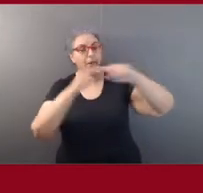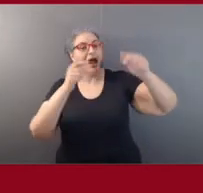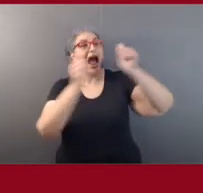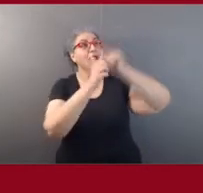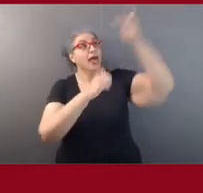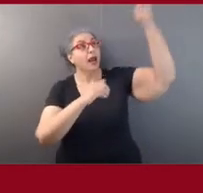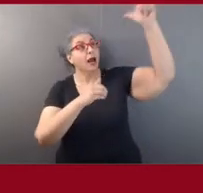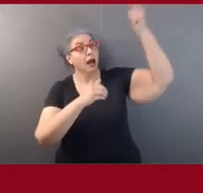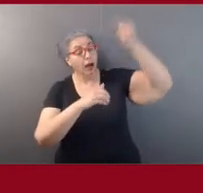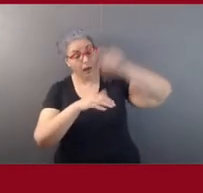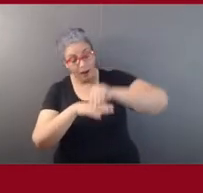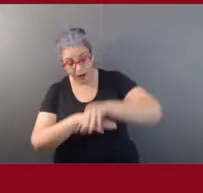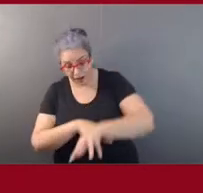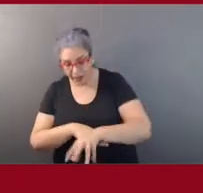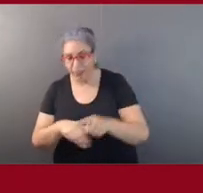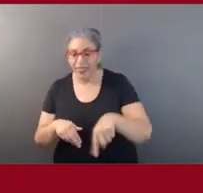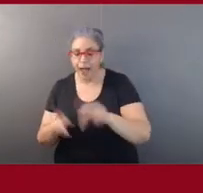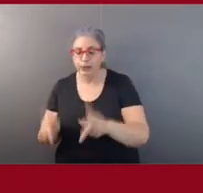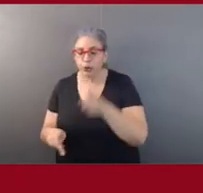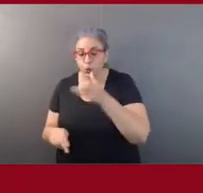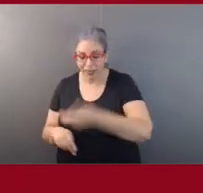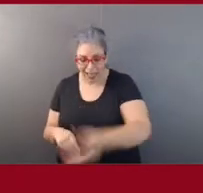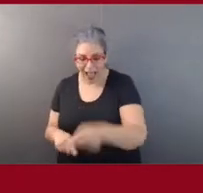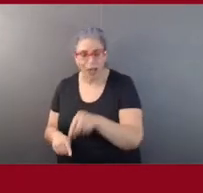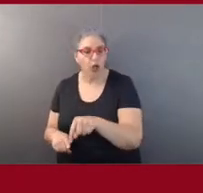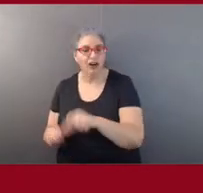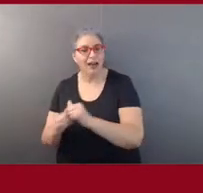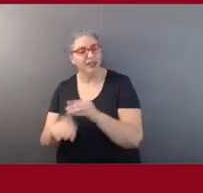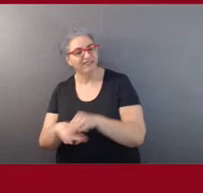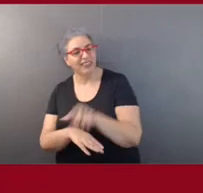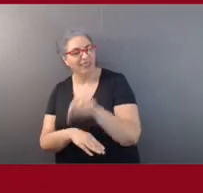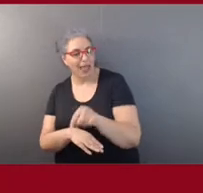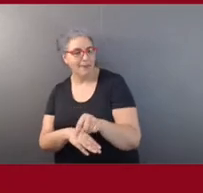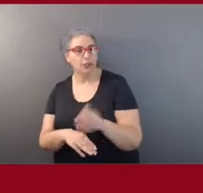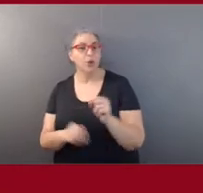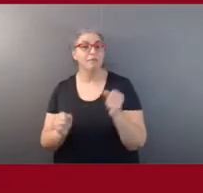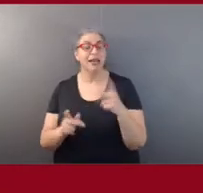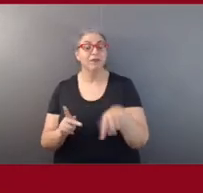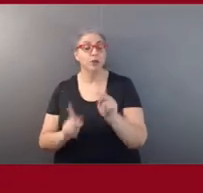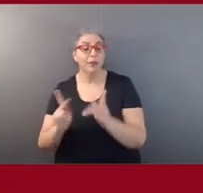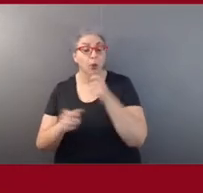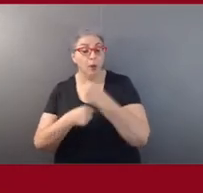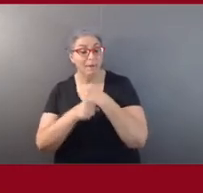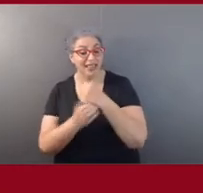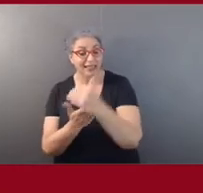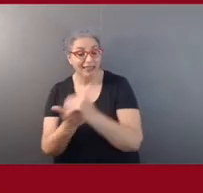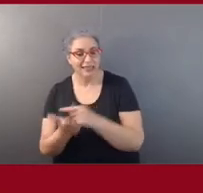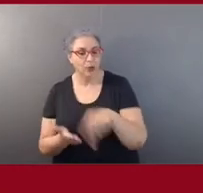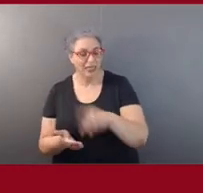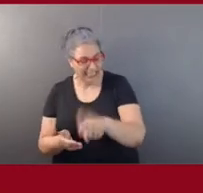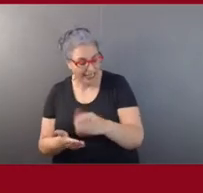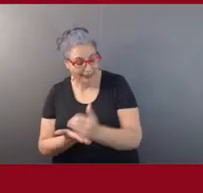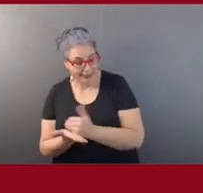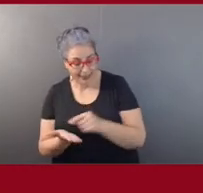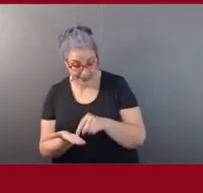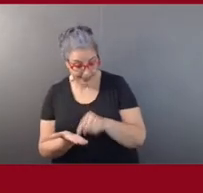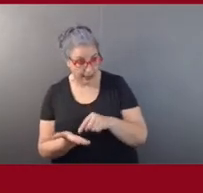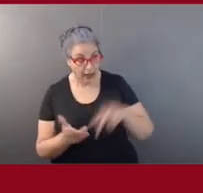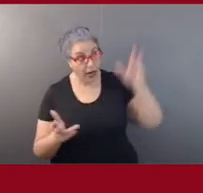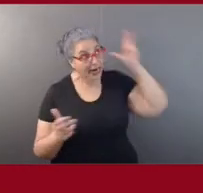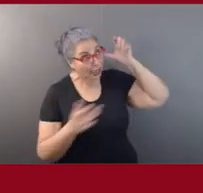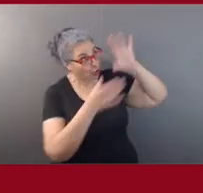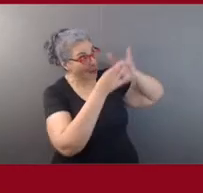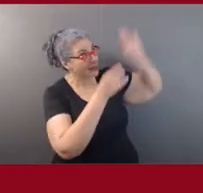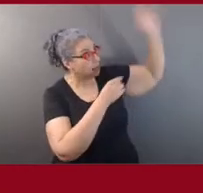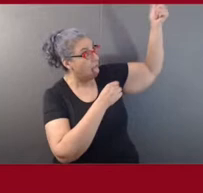to the person who's actually doing the hiring? So a lot of the people who are creating these lists or needing these lists, how are they getting, they're hearing the